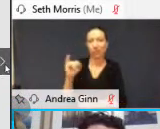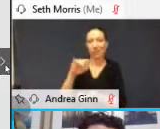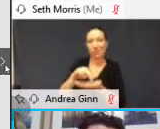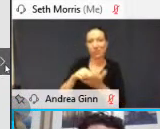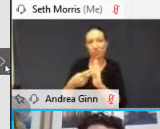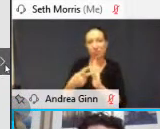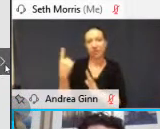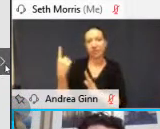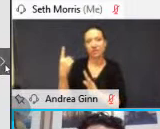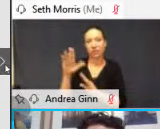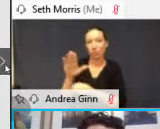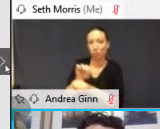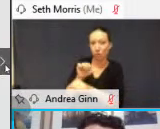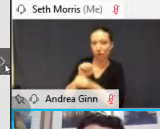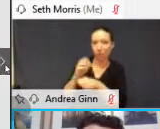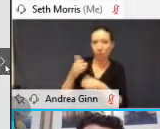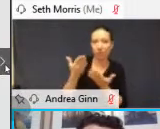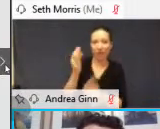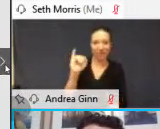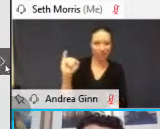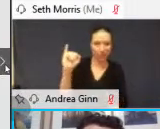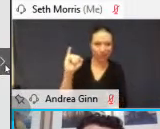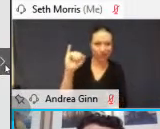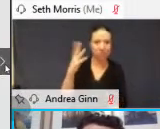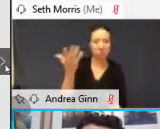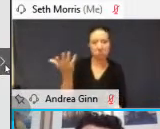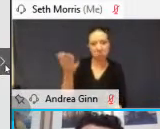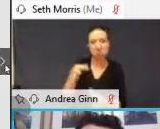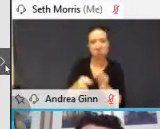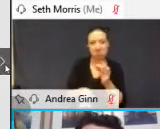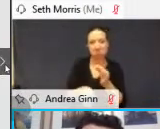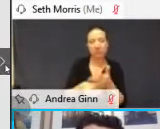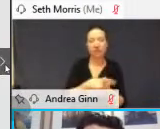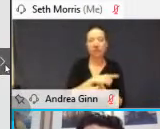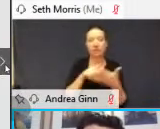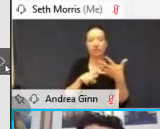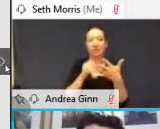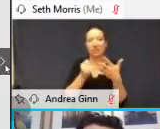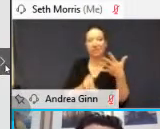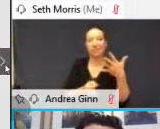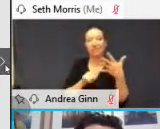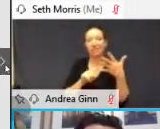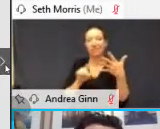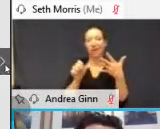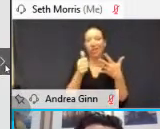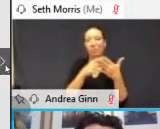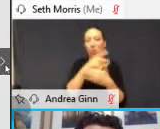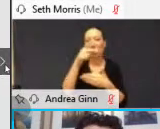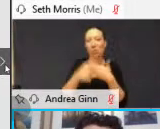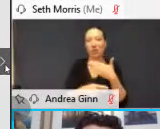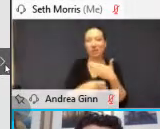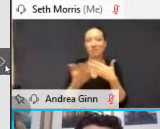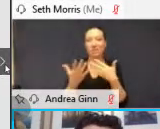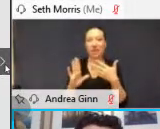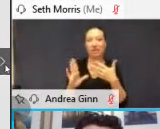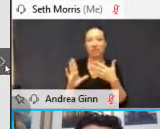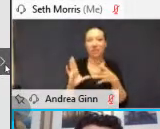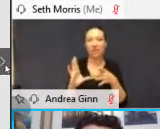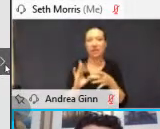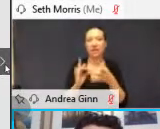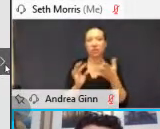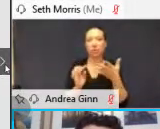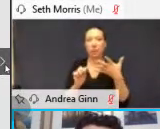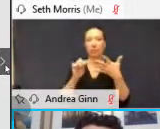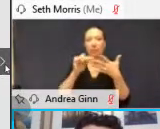job. And then I just wanted to mention some other programs that are interrelated with a lot of these